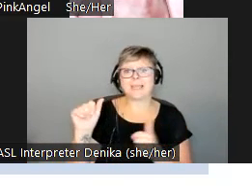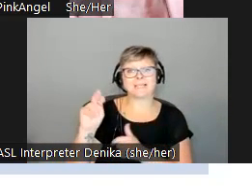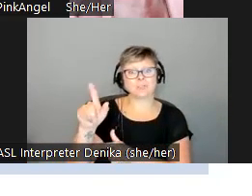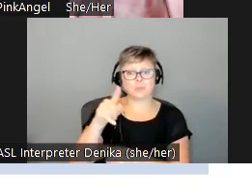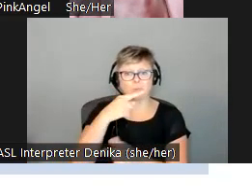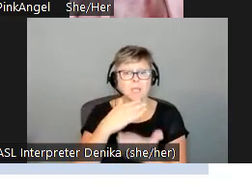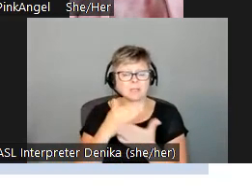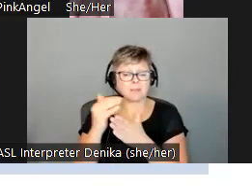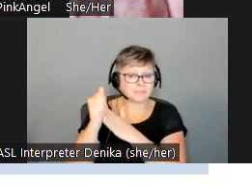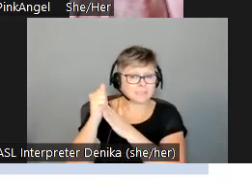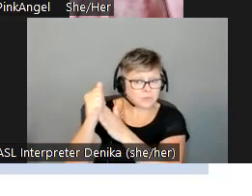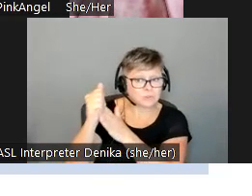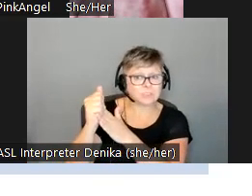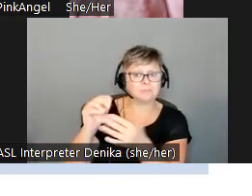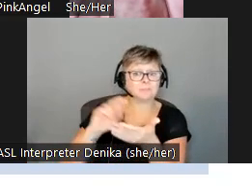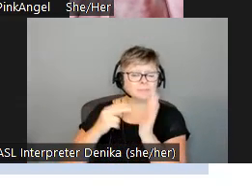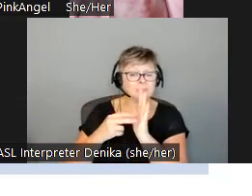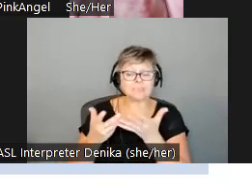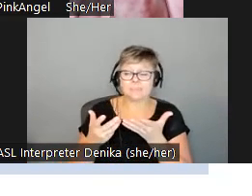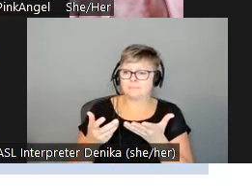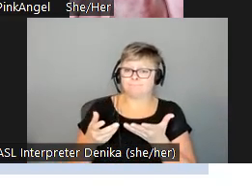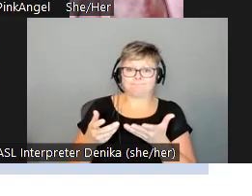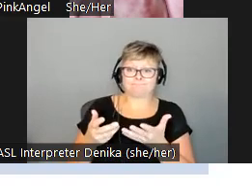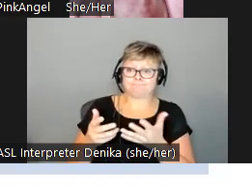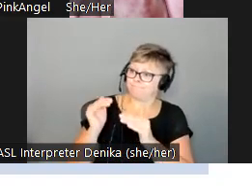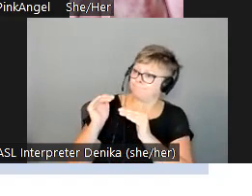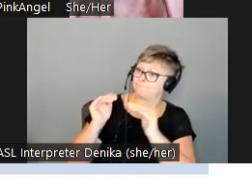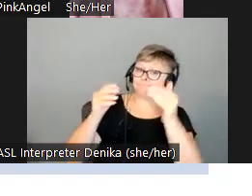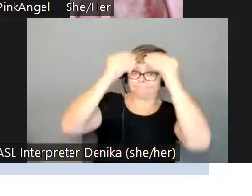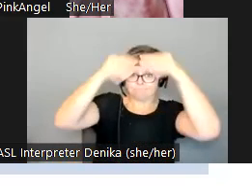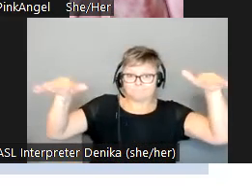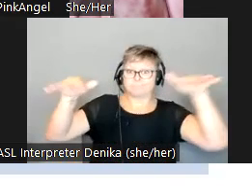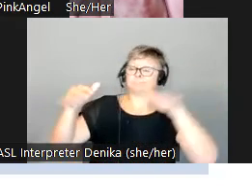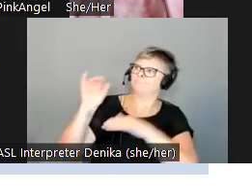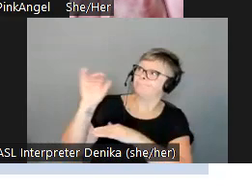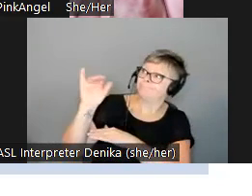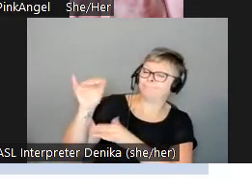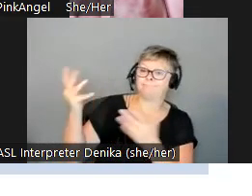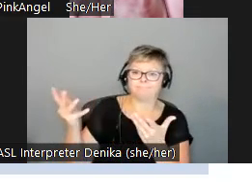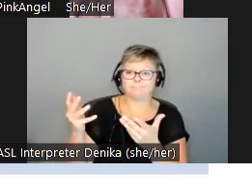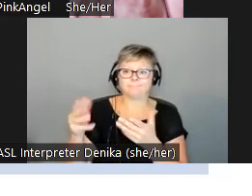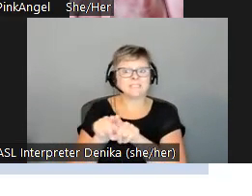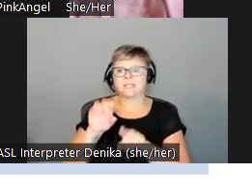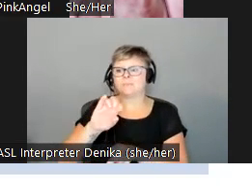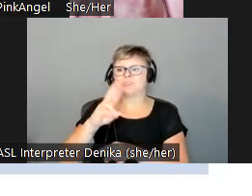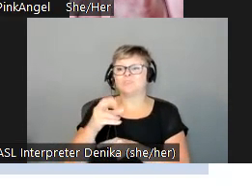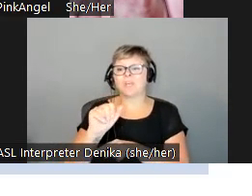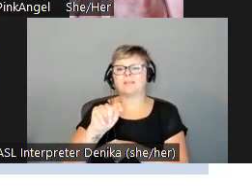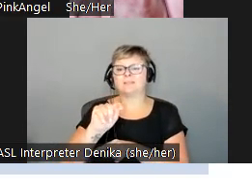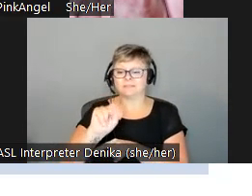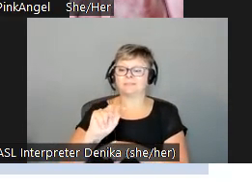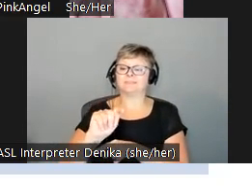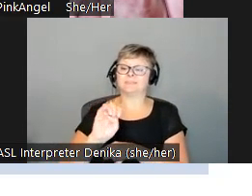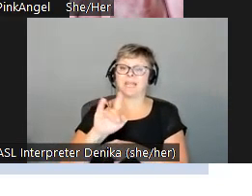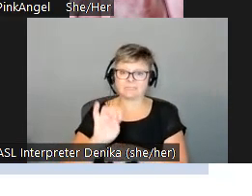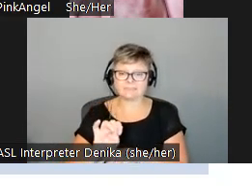of, going up the ladder, and same with Chantelle, is we all have to, it's more voices. The more